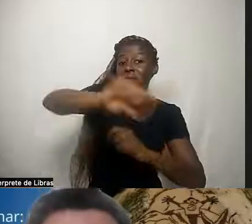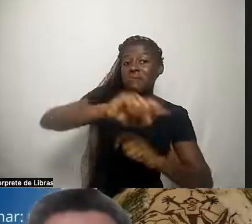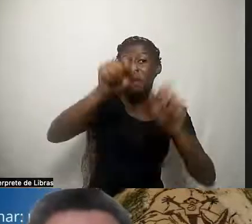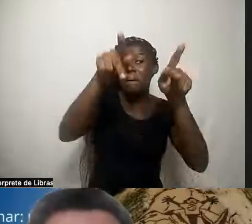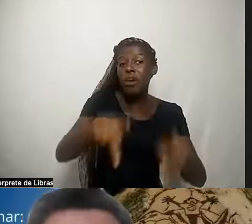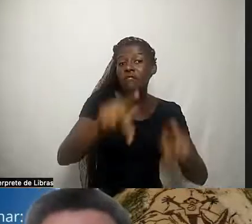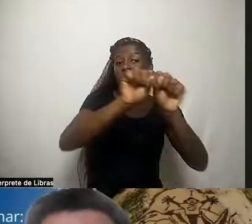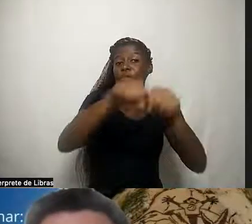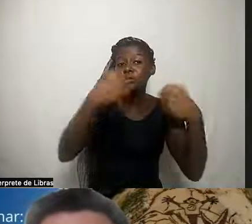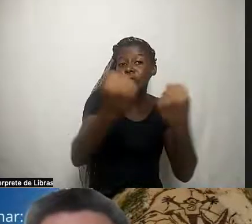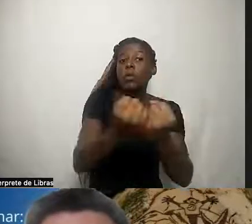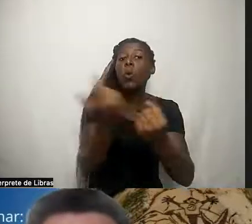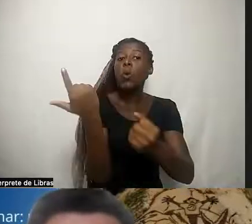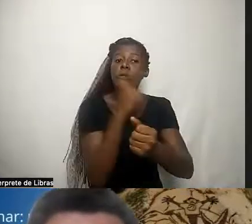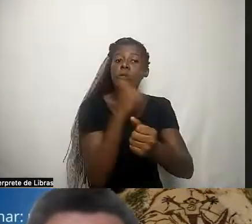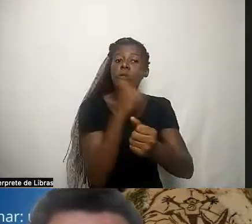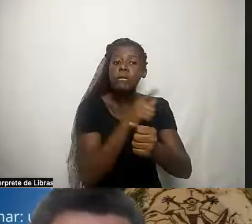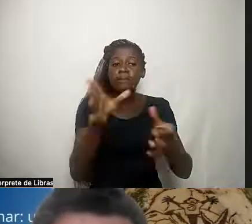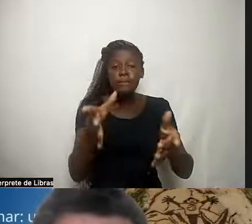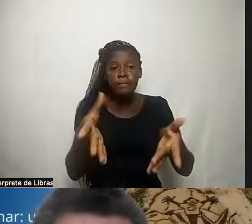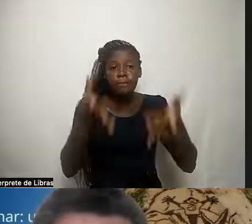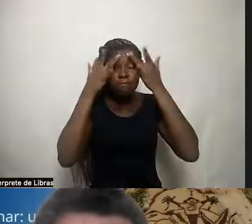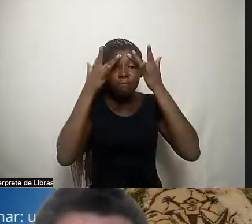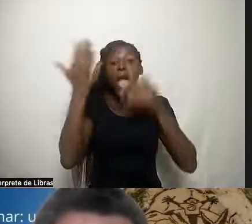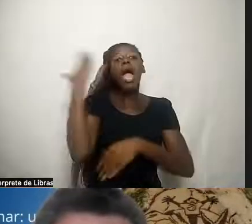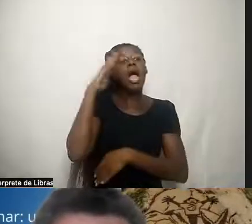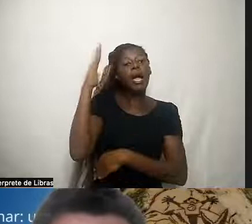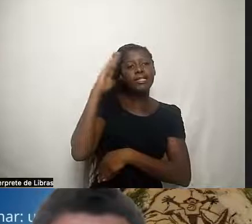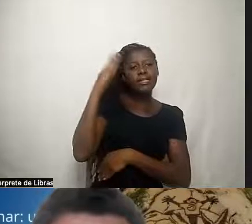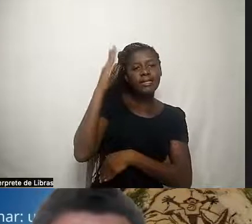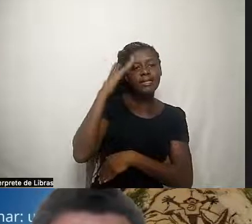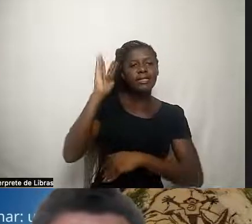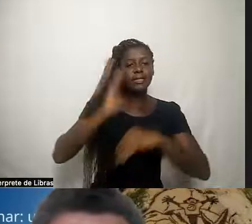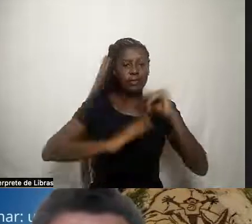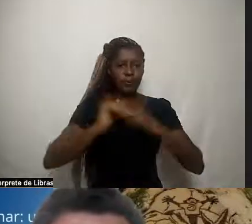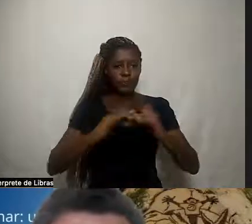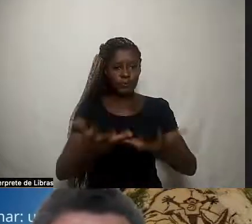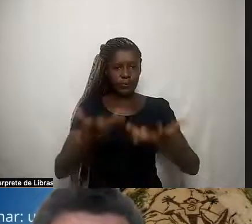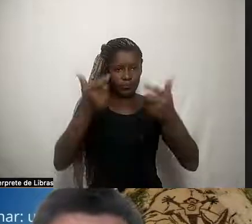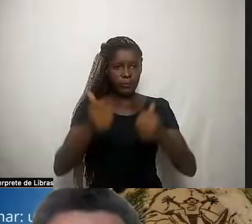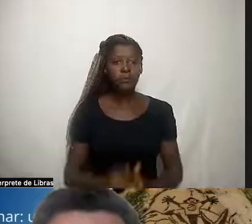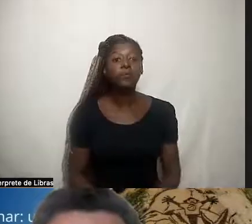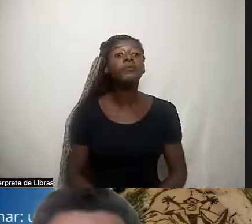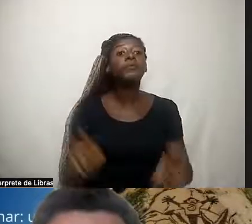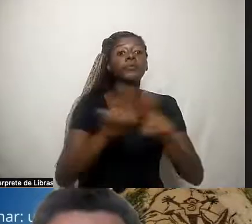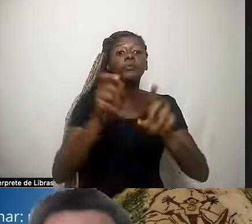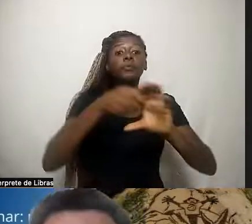and can also use it in a more adequate manner. And a very important aspect